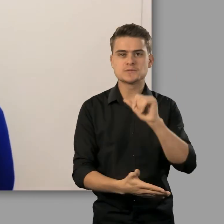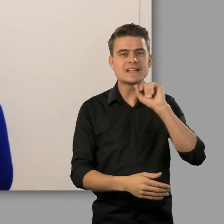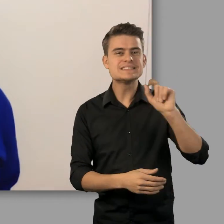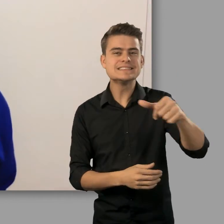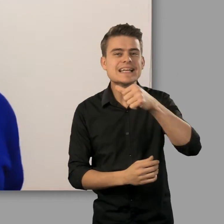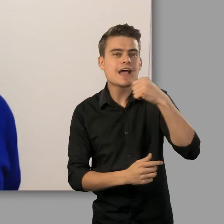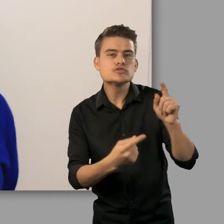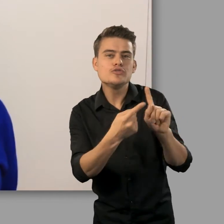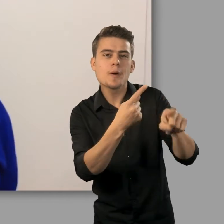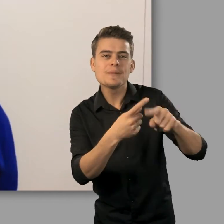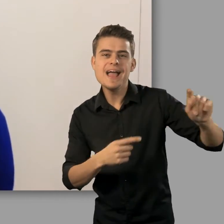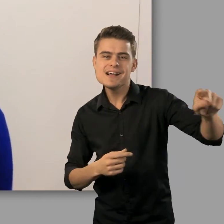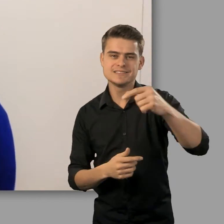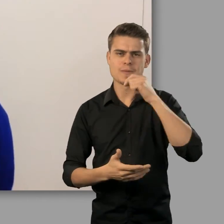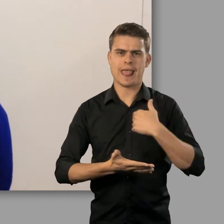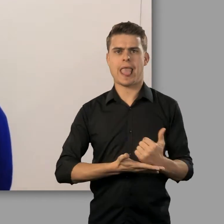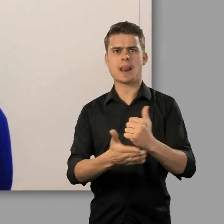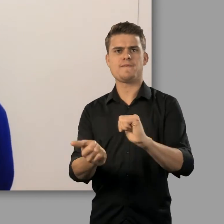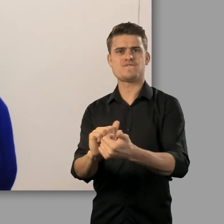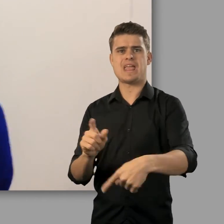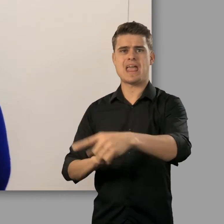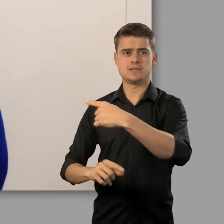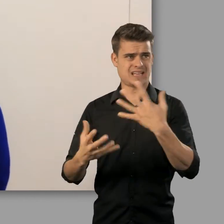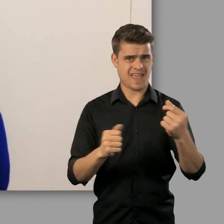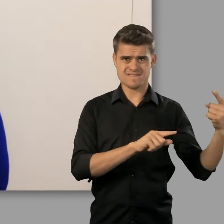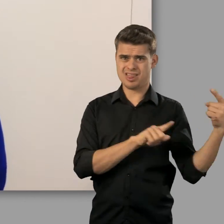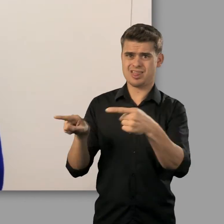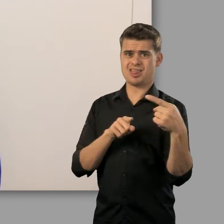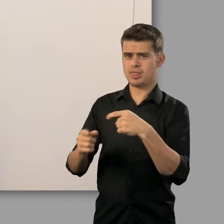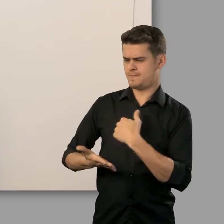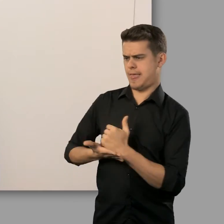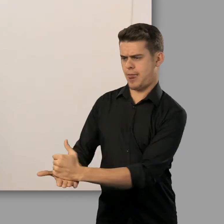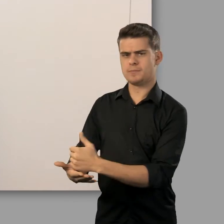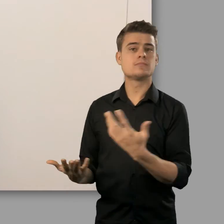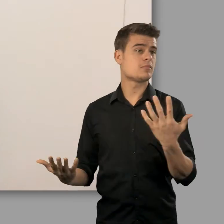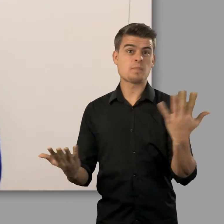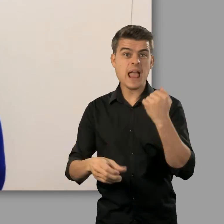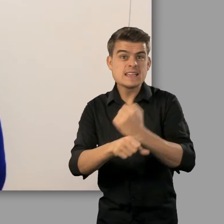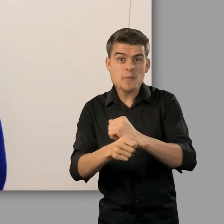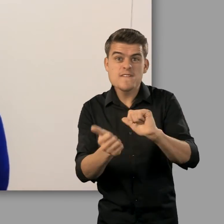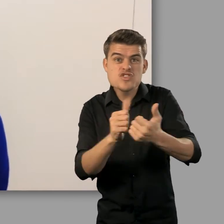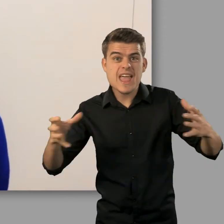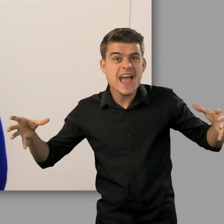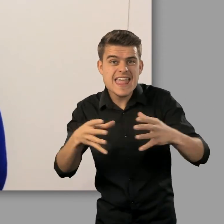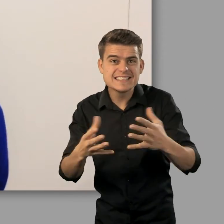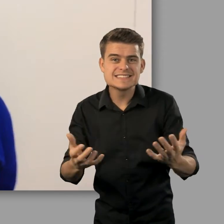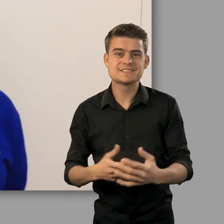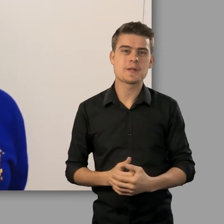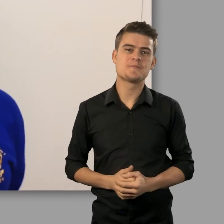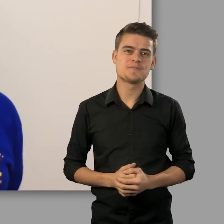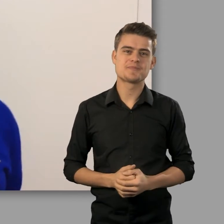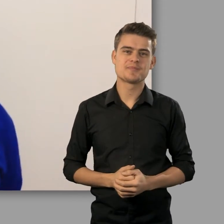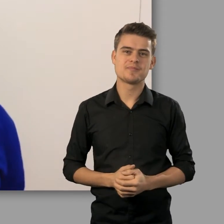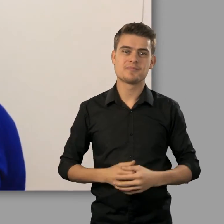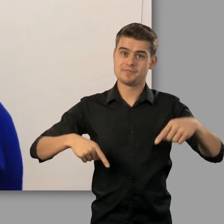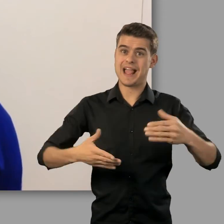promise I will send a nice comment to my friend. I'll help out a friend if they're being cyberbullied, and I'll play a